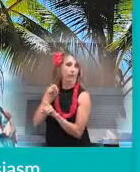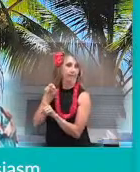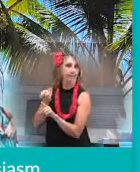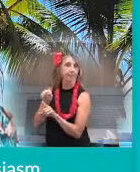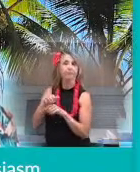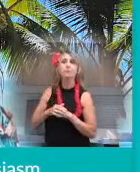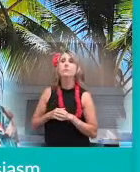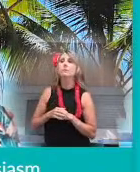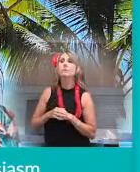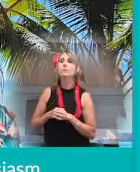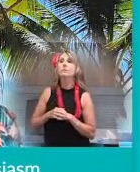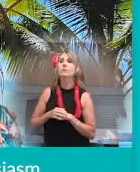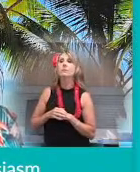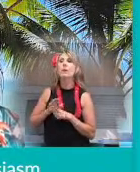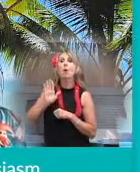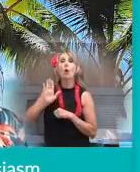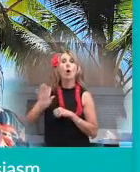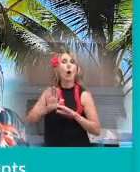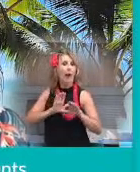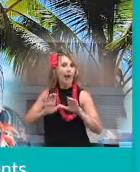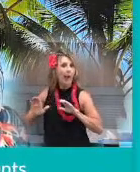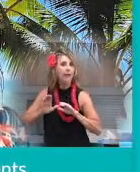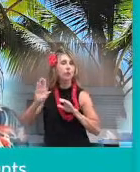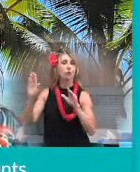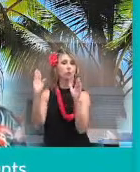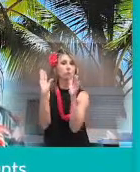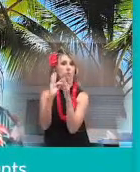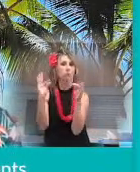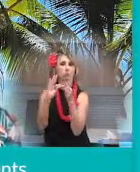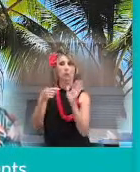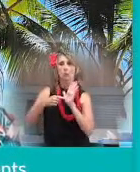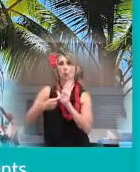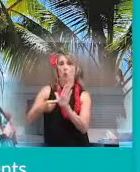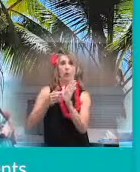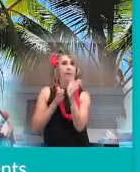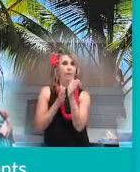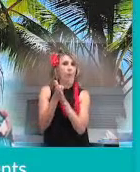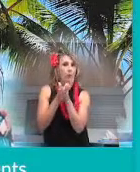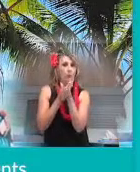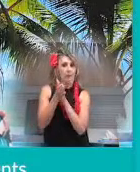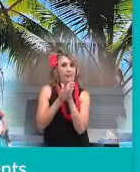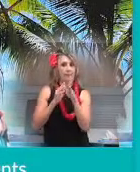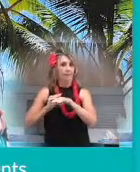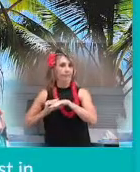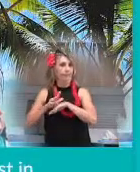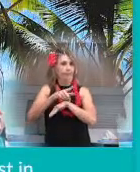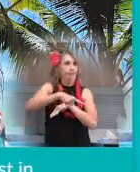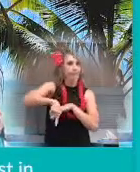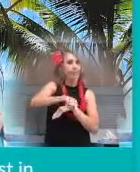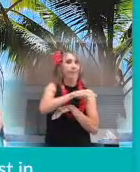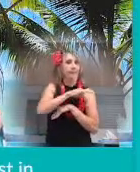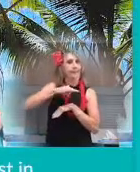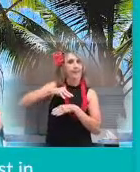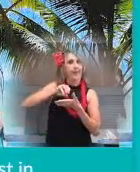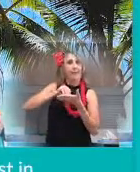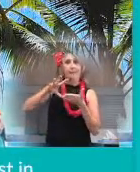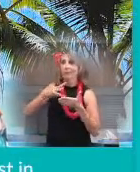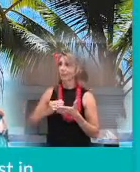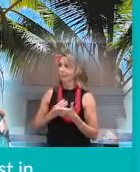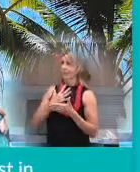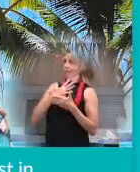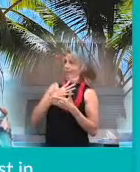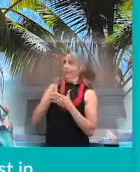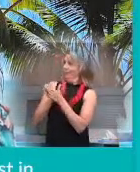actions, Deb exudes enthusiasm, which inspires staff and students. She always takes a